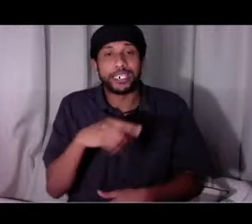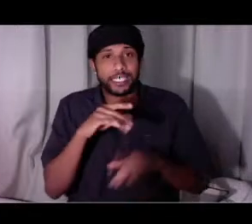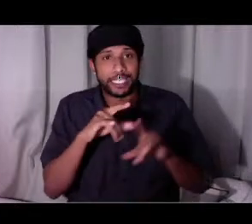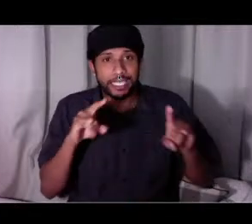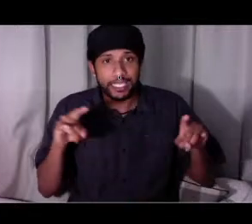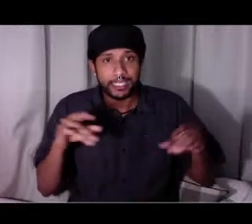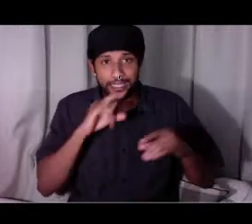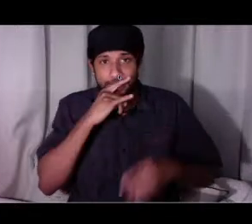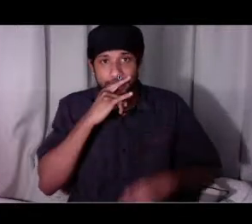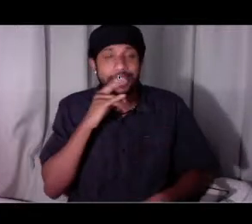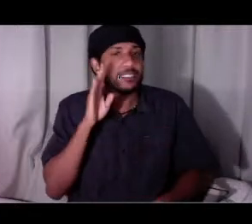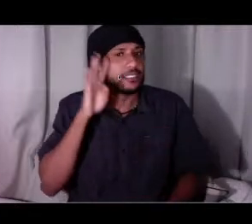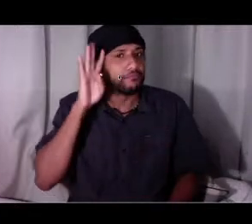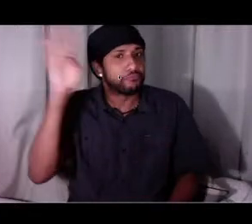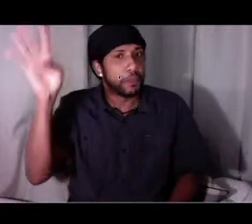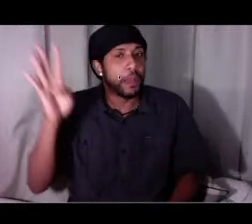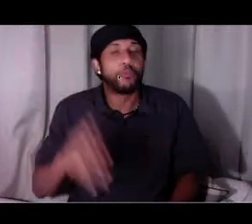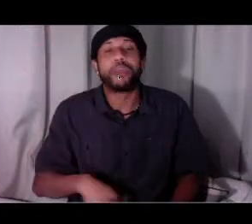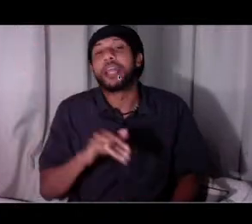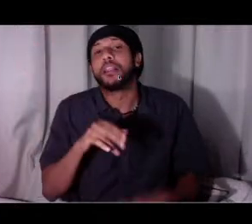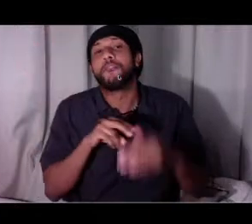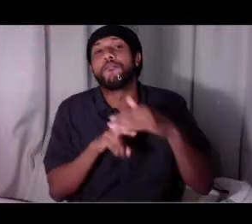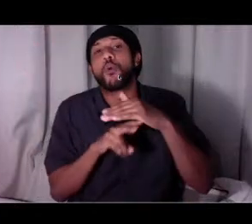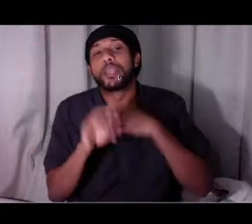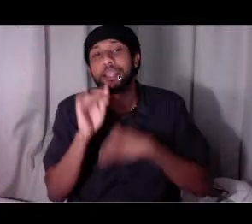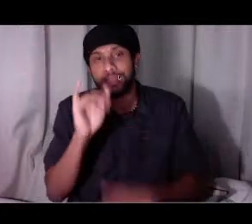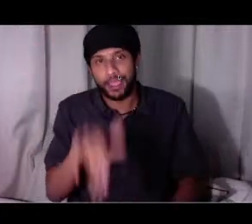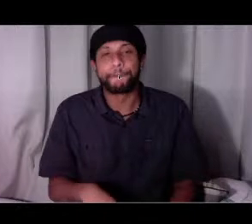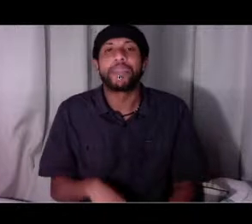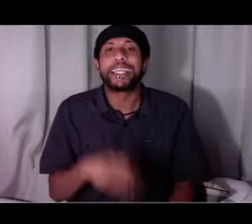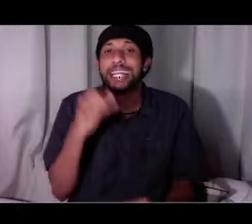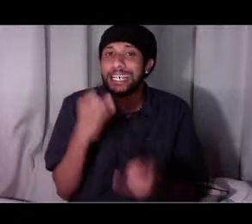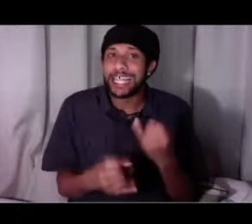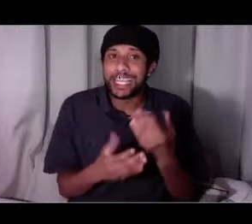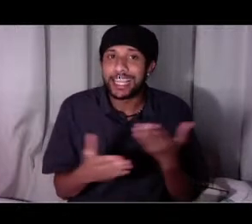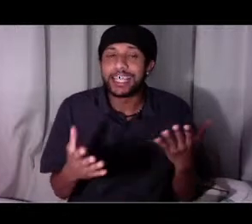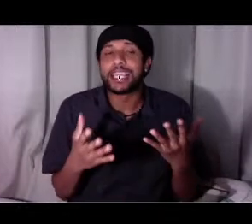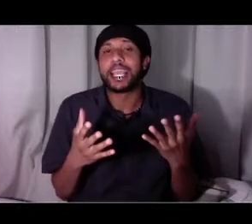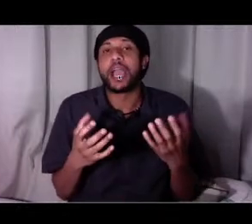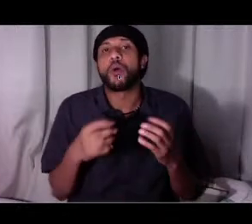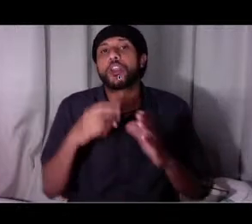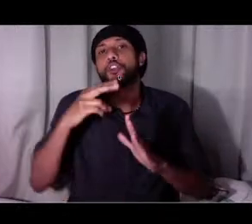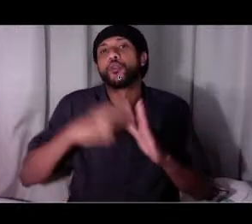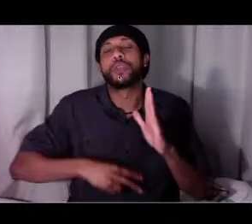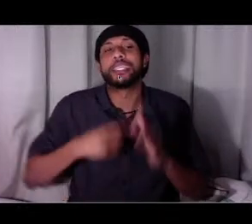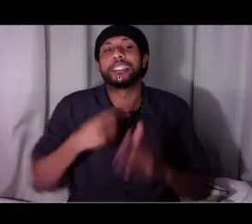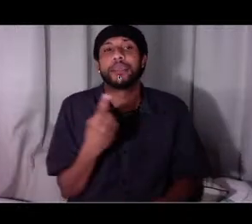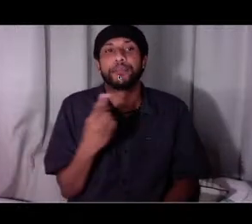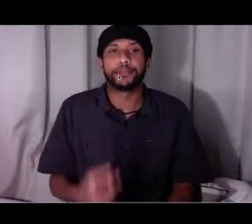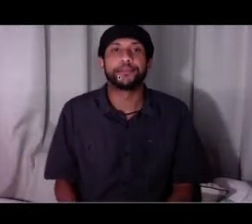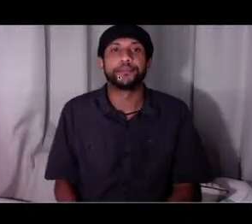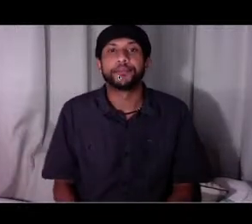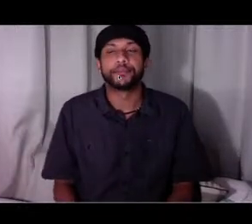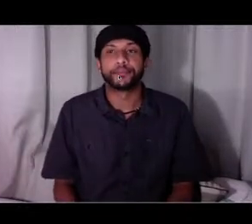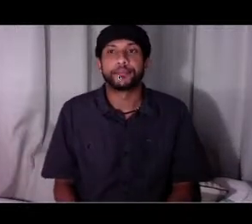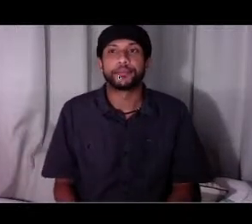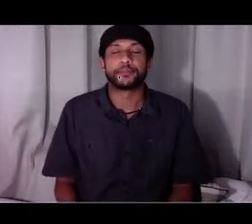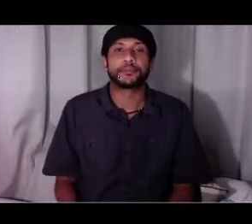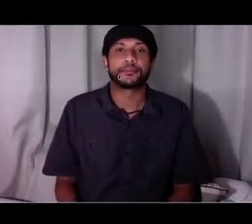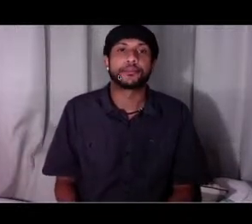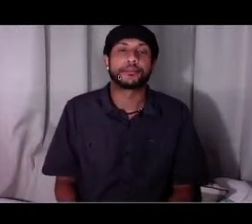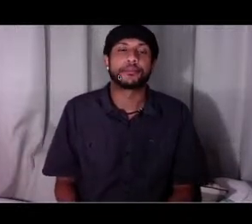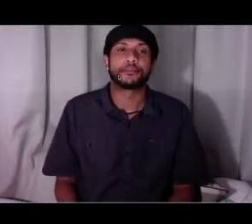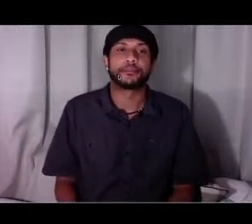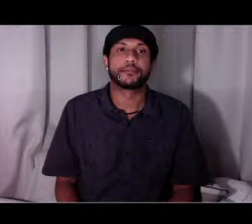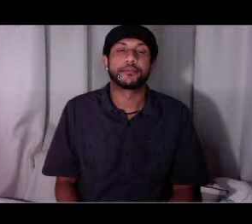with so so I look forward to that and the last thing I just want to read something um